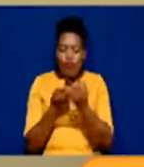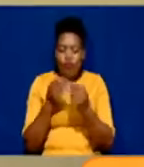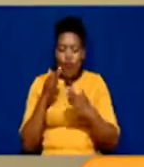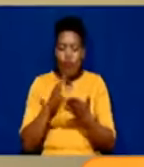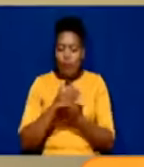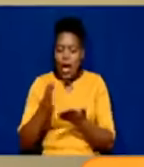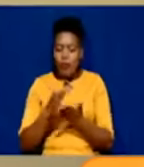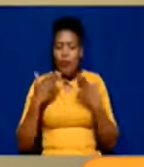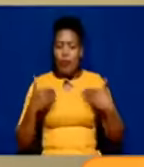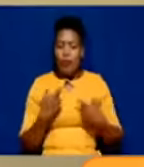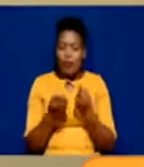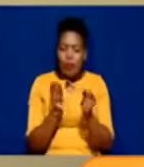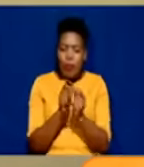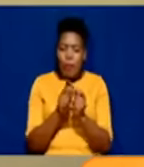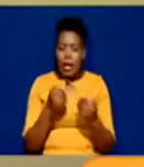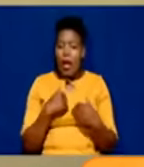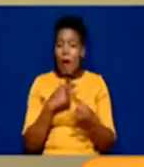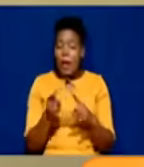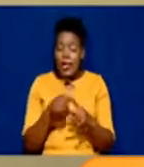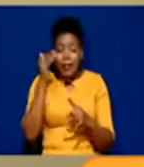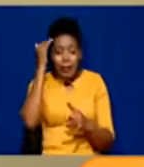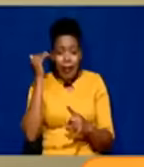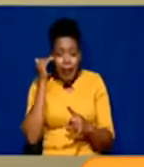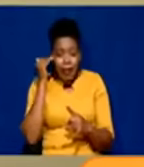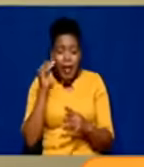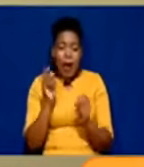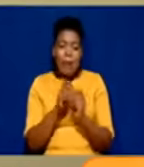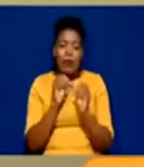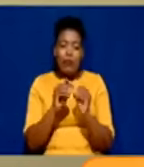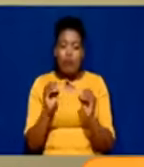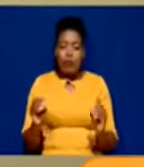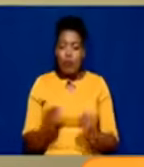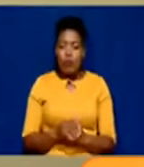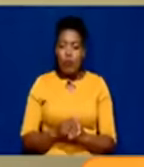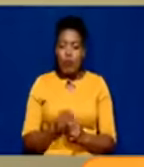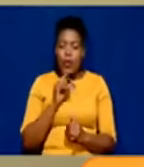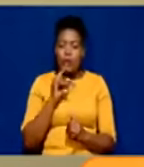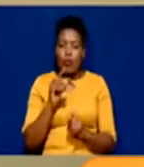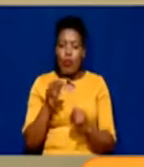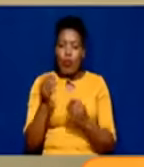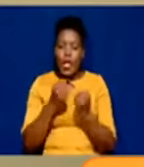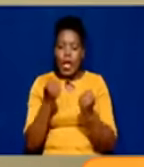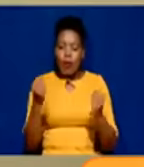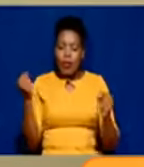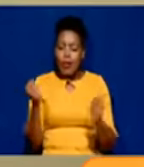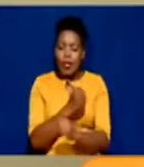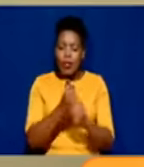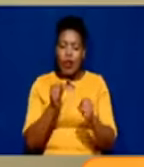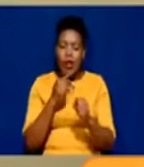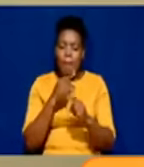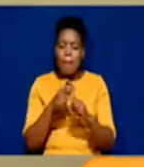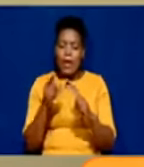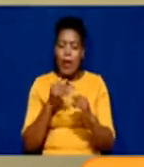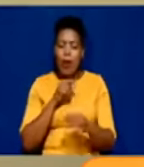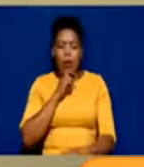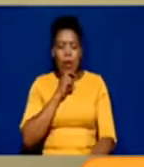considering the car that was found after the accident and the way it was crushed, we are just wondering, how can someone